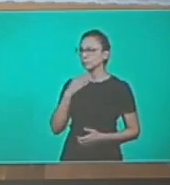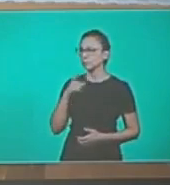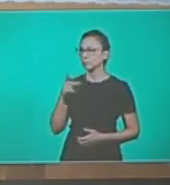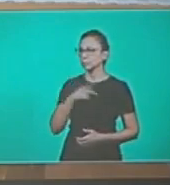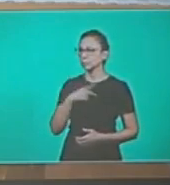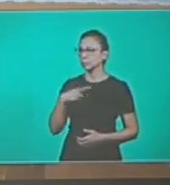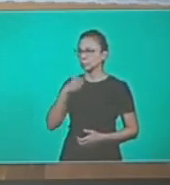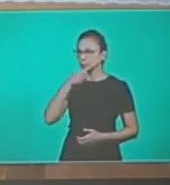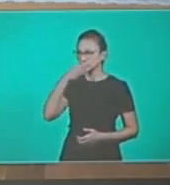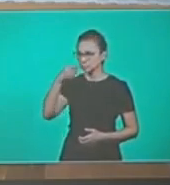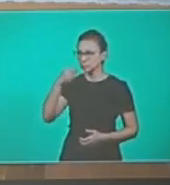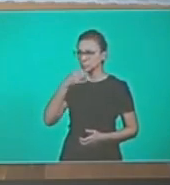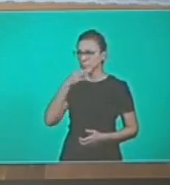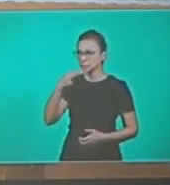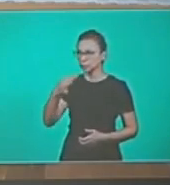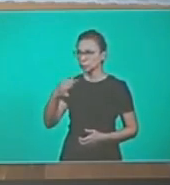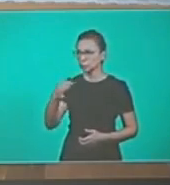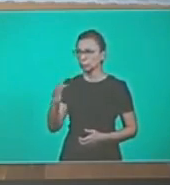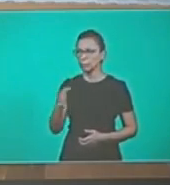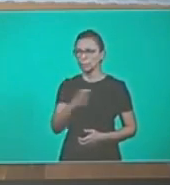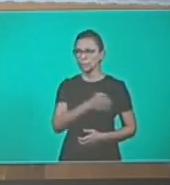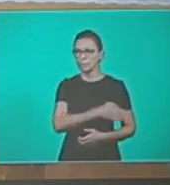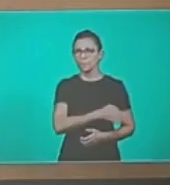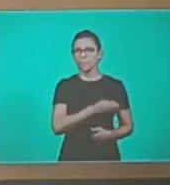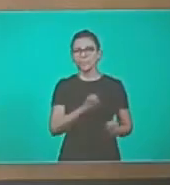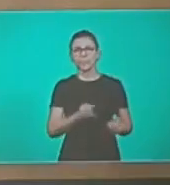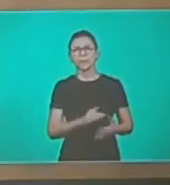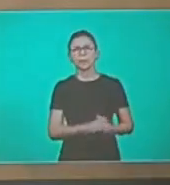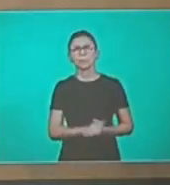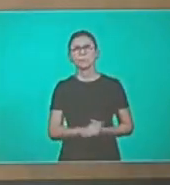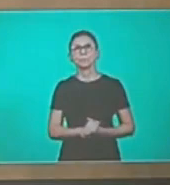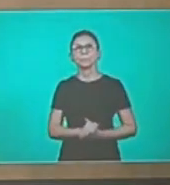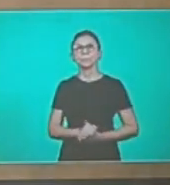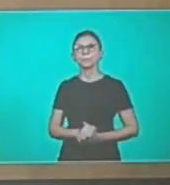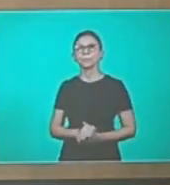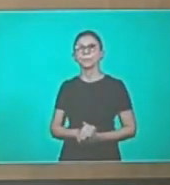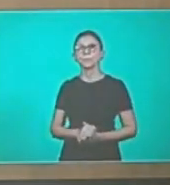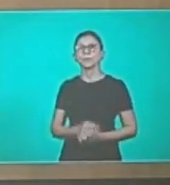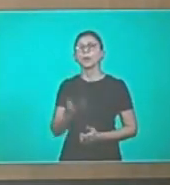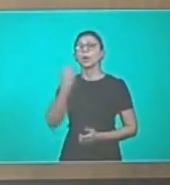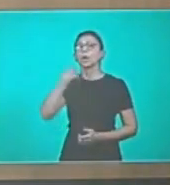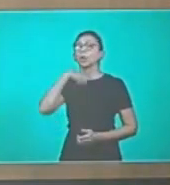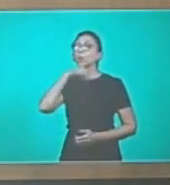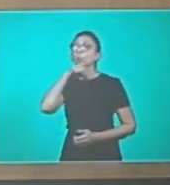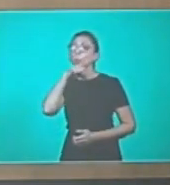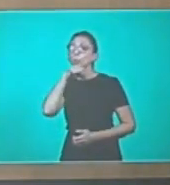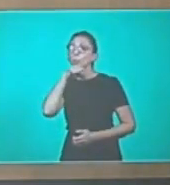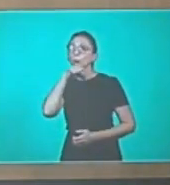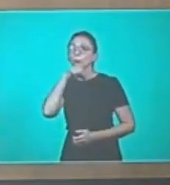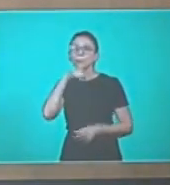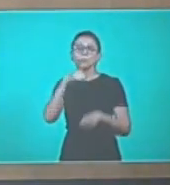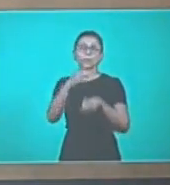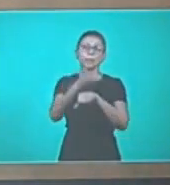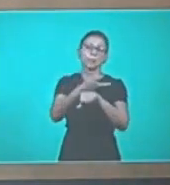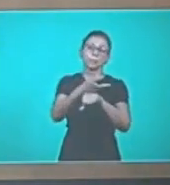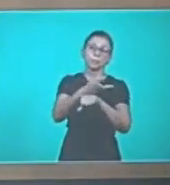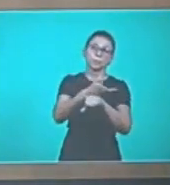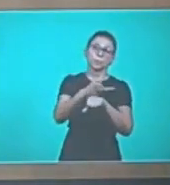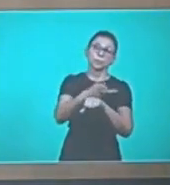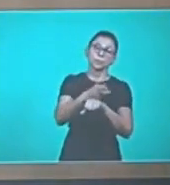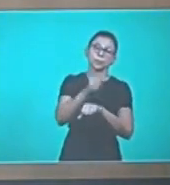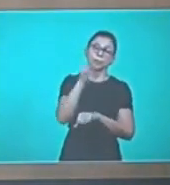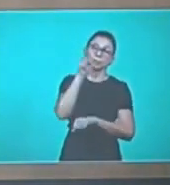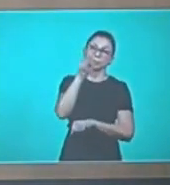Let's use a collaboration from a pastor. So it was not the man that went